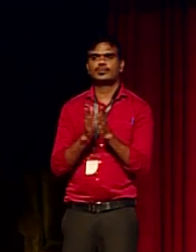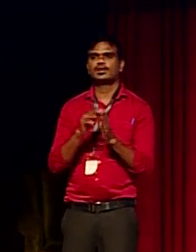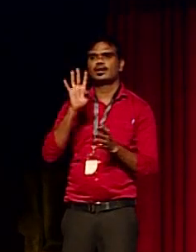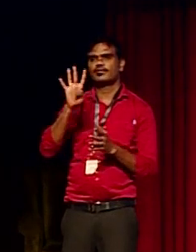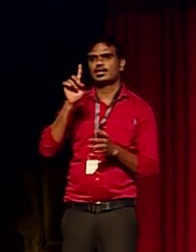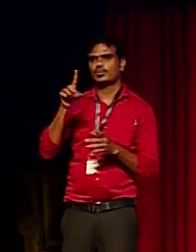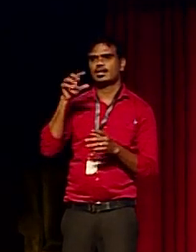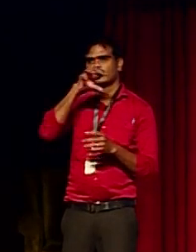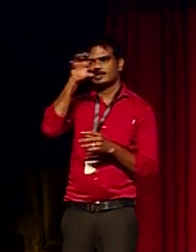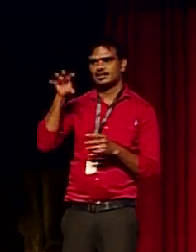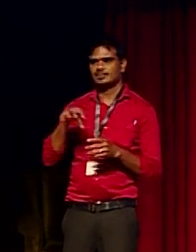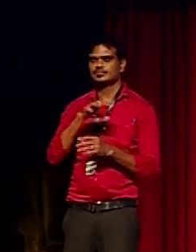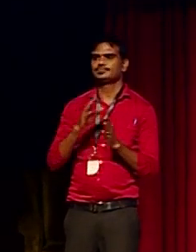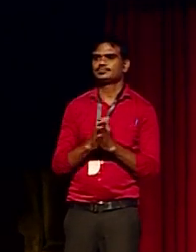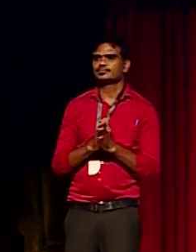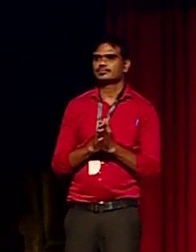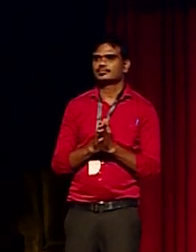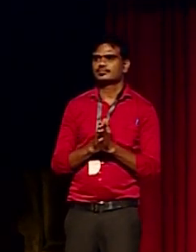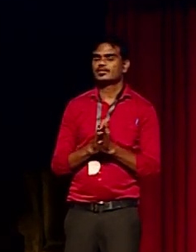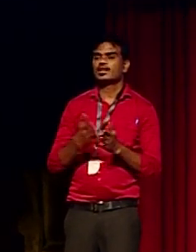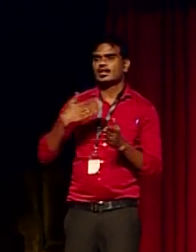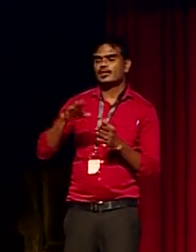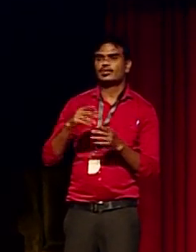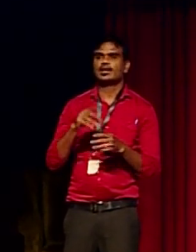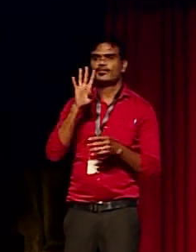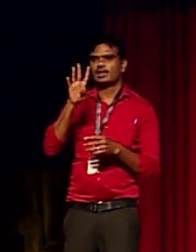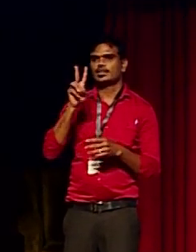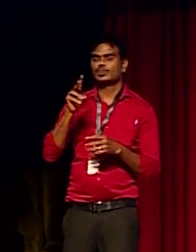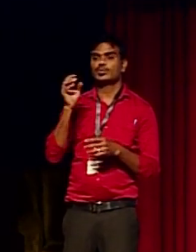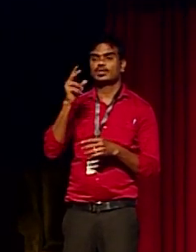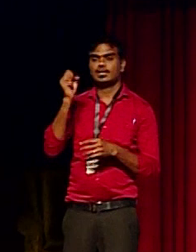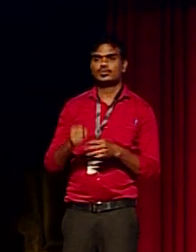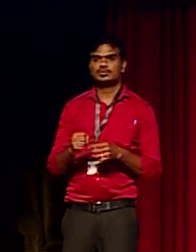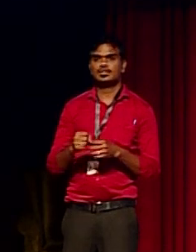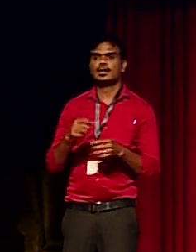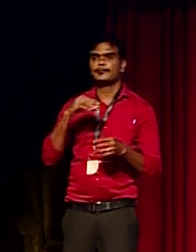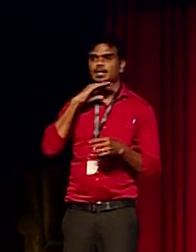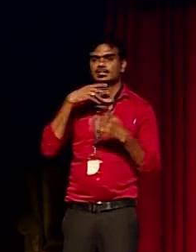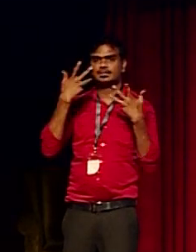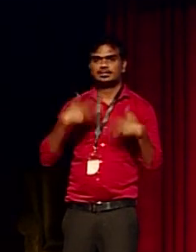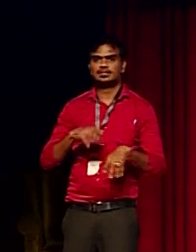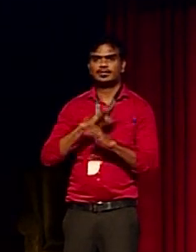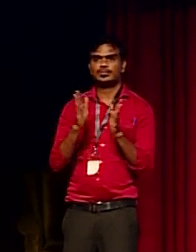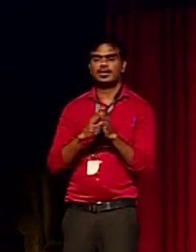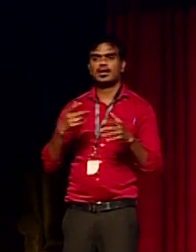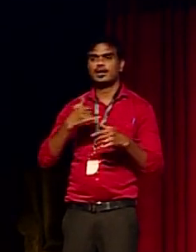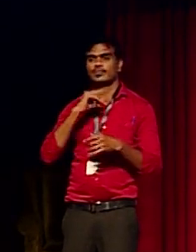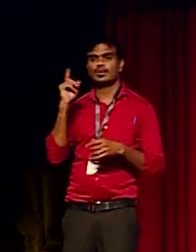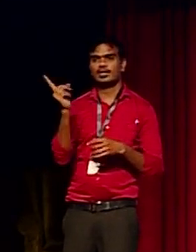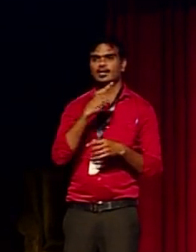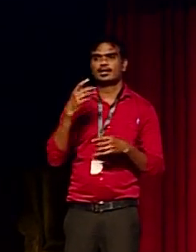41 countries. We fitted 42,000 patients across these